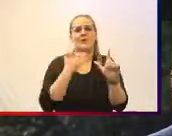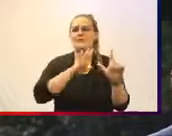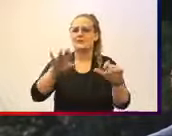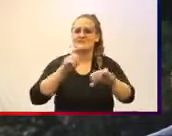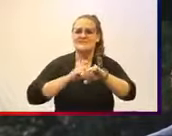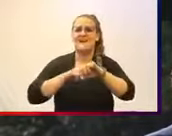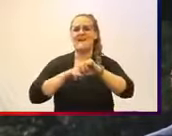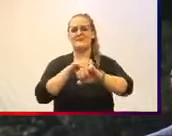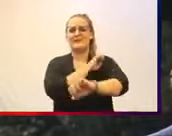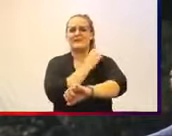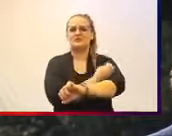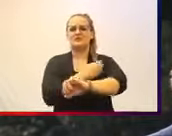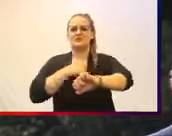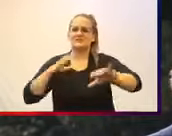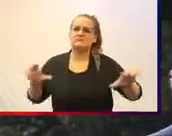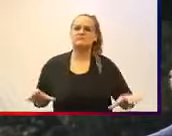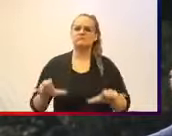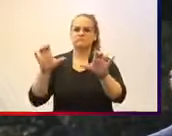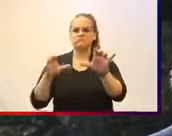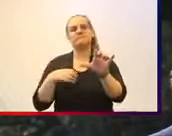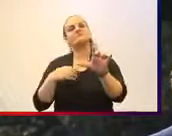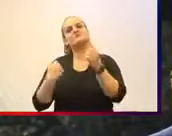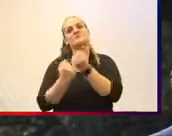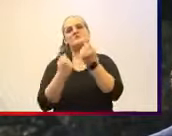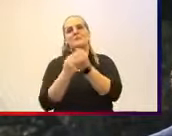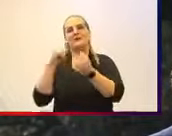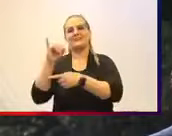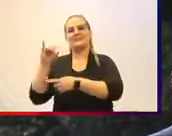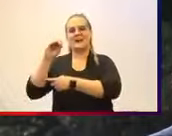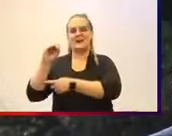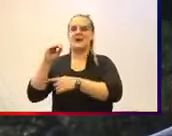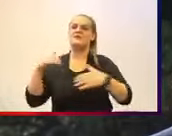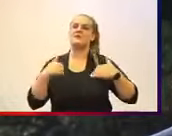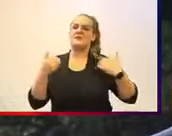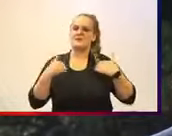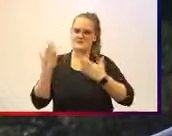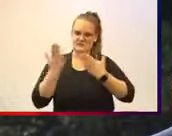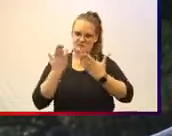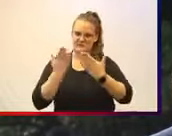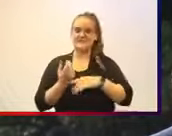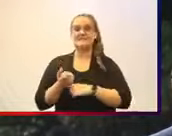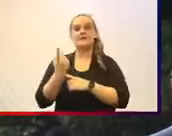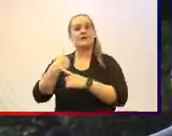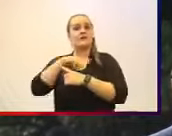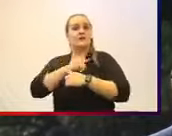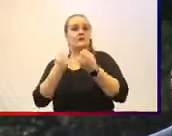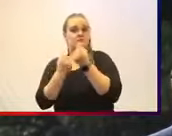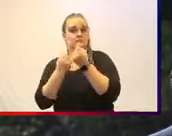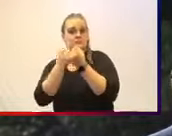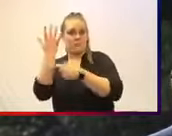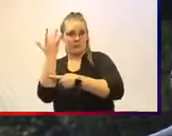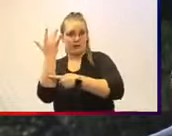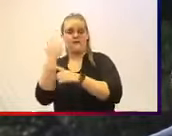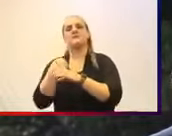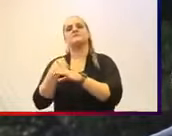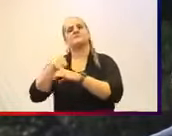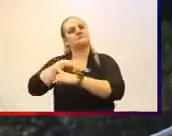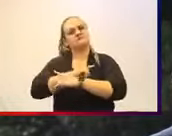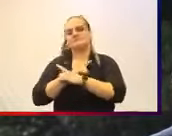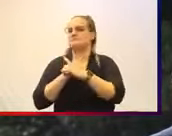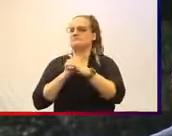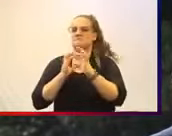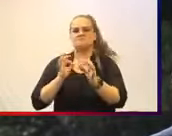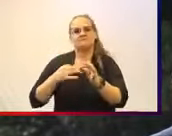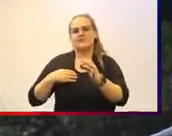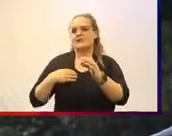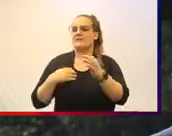effort in supporting Inside Out Youth Services. We support Inside Out Youth Services because we fundamentally believe in their